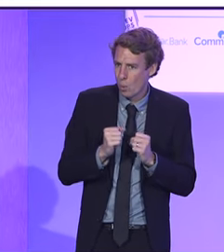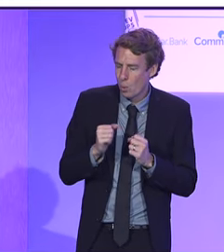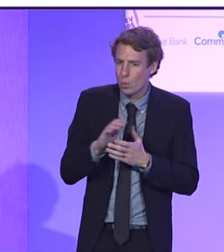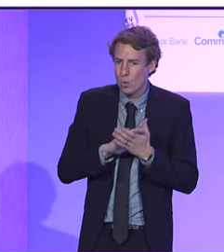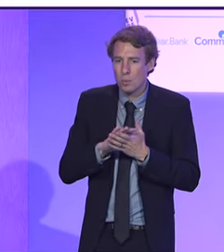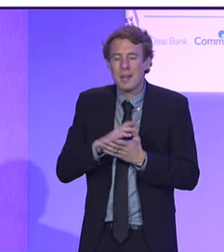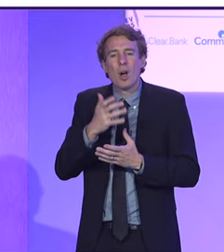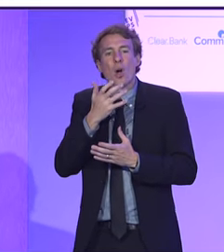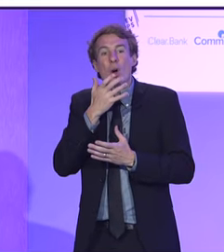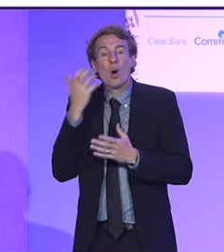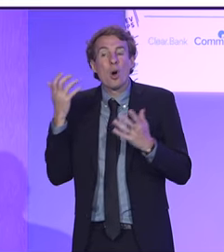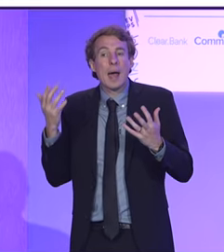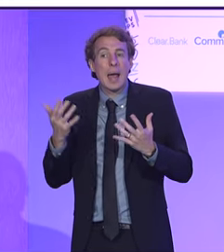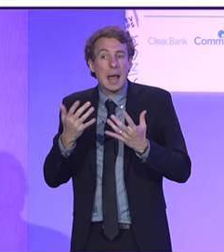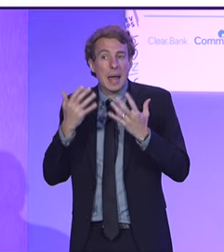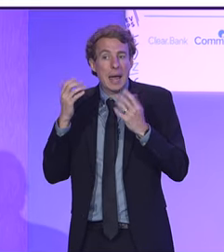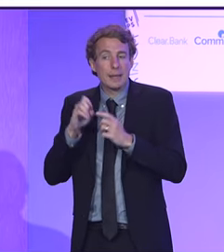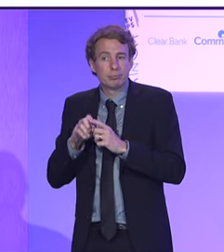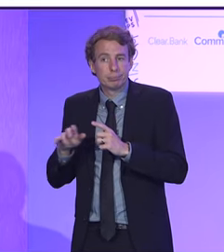or cold air will maybe enter the room.